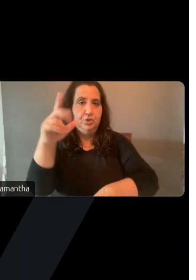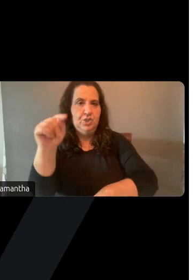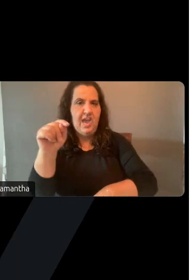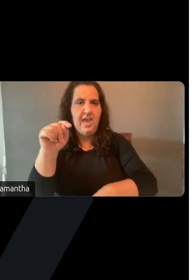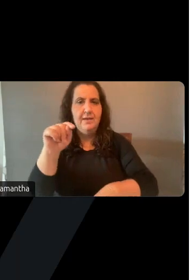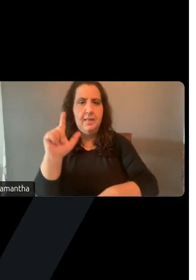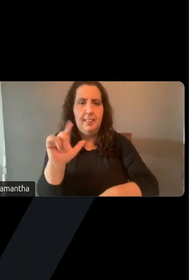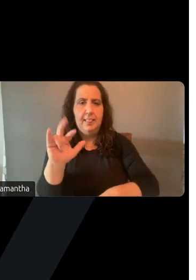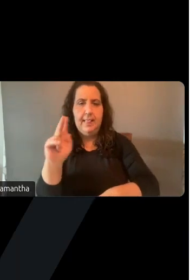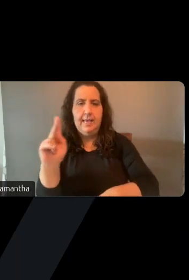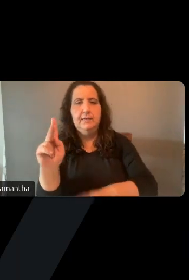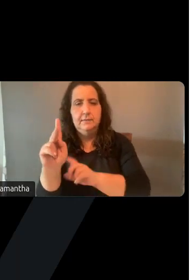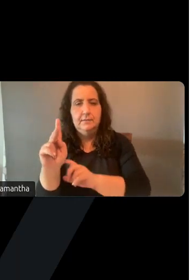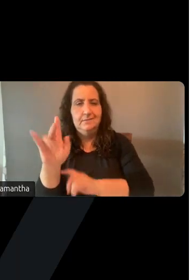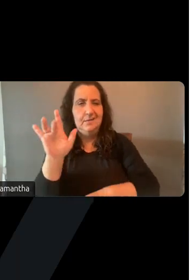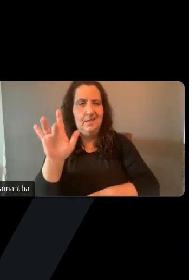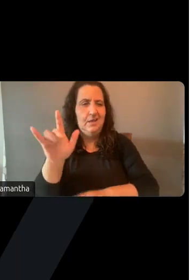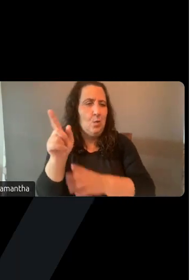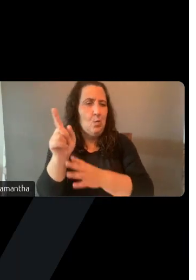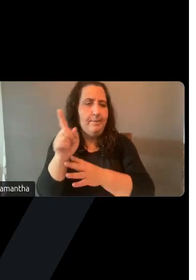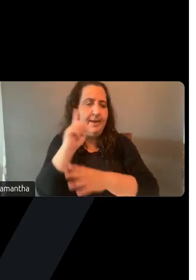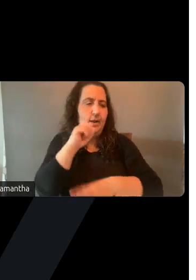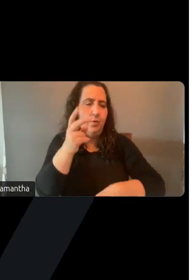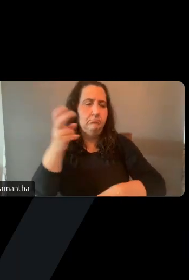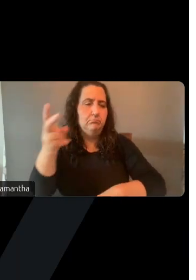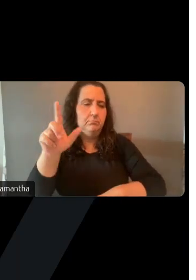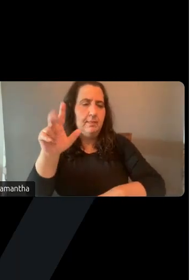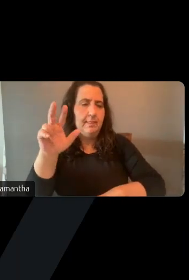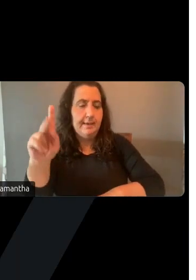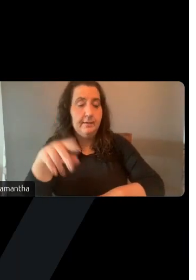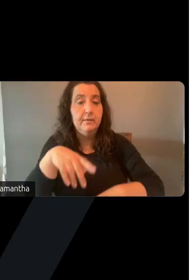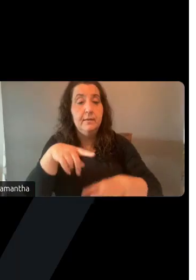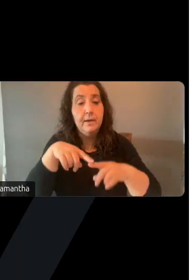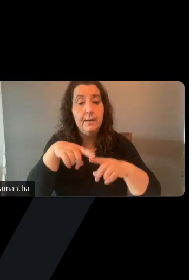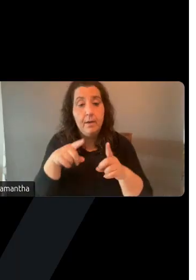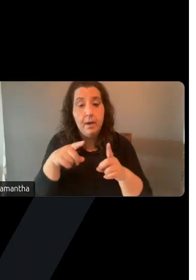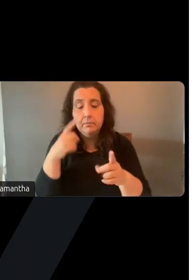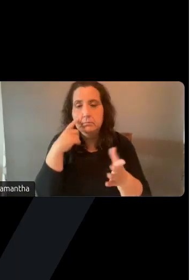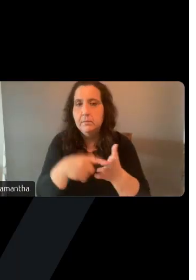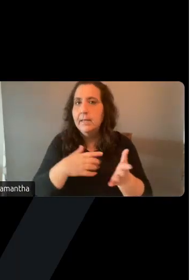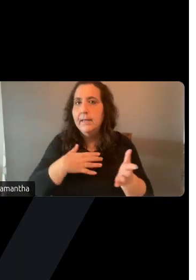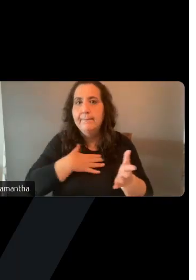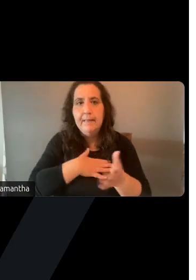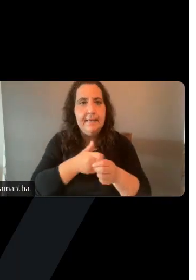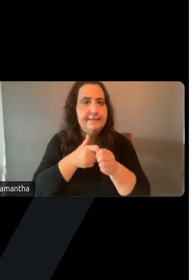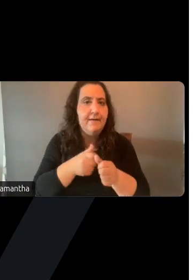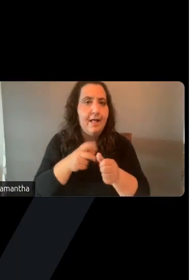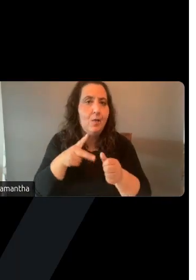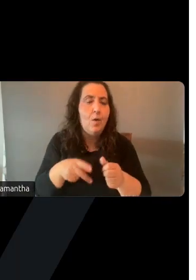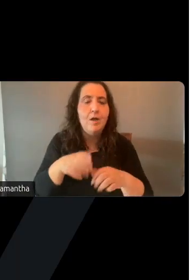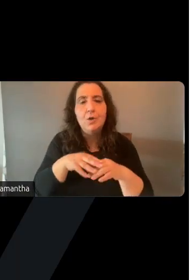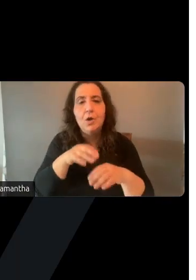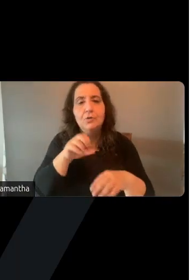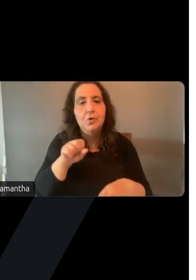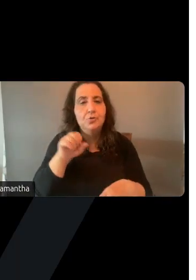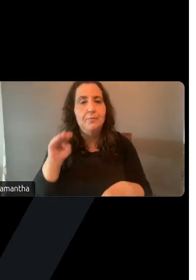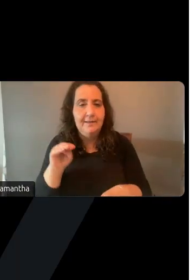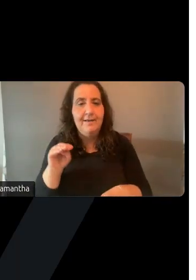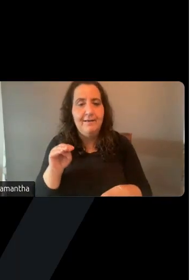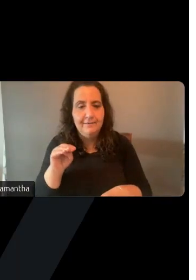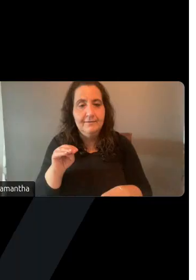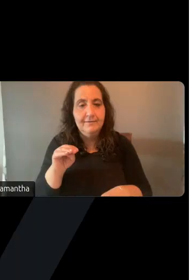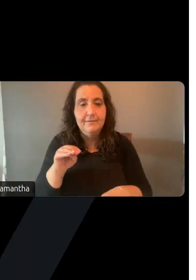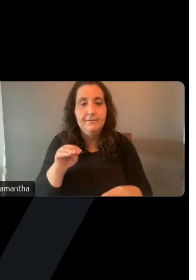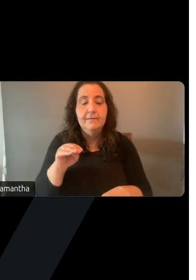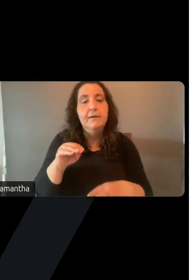link. I'll do that in a second. But as you can see, please also follow us on social media. We